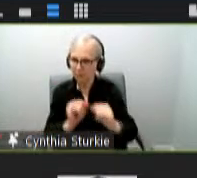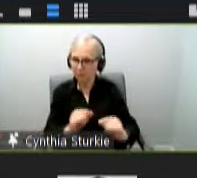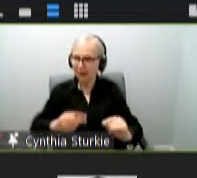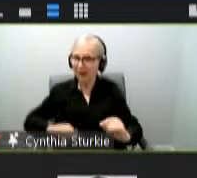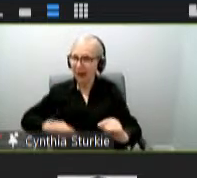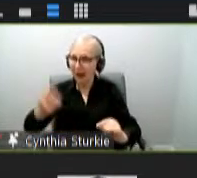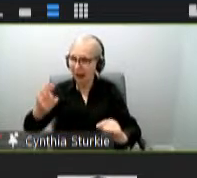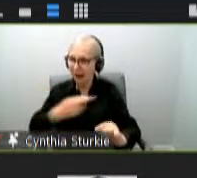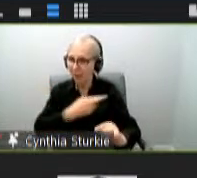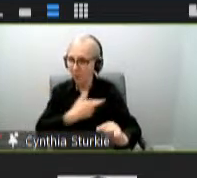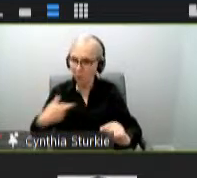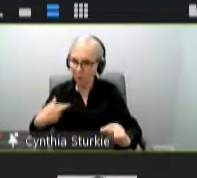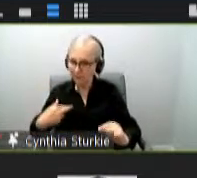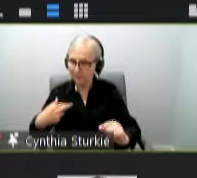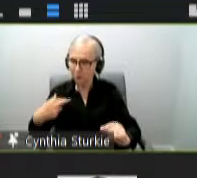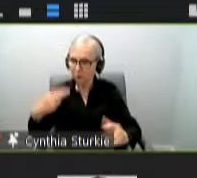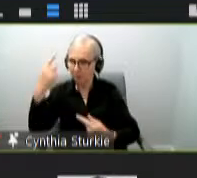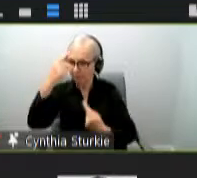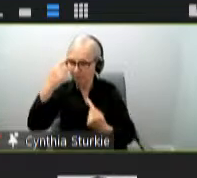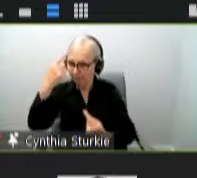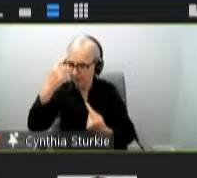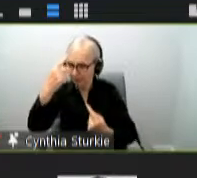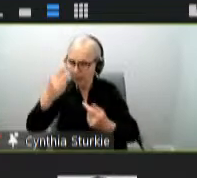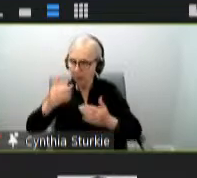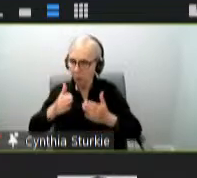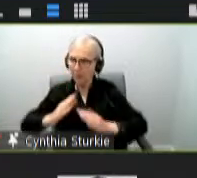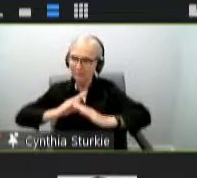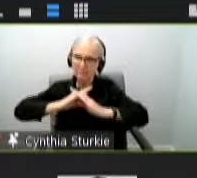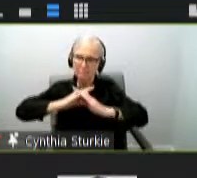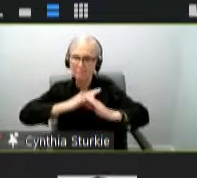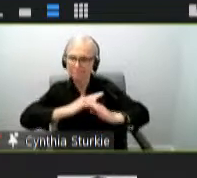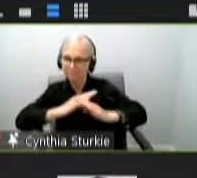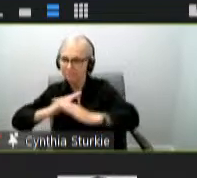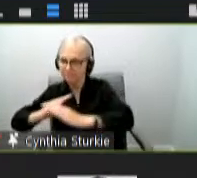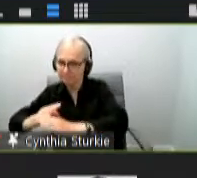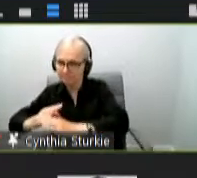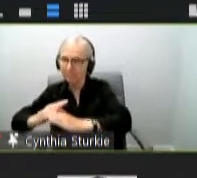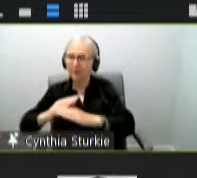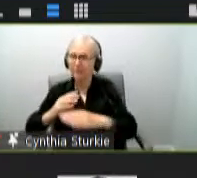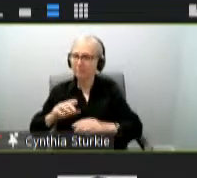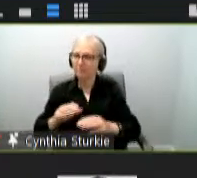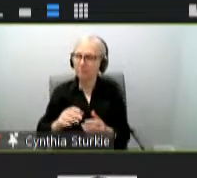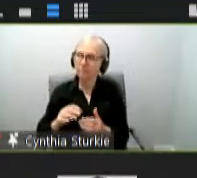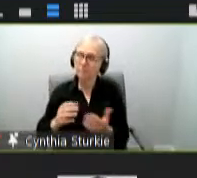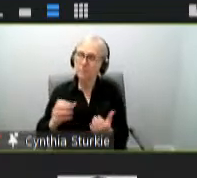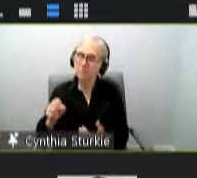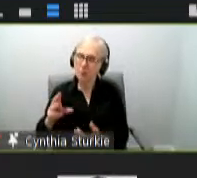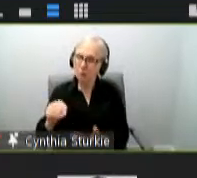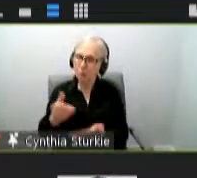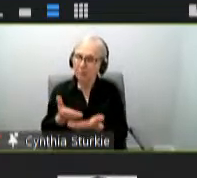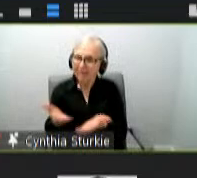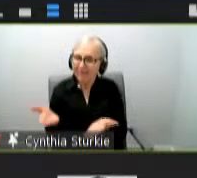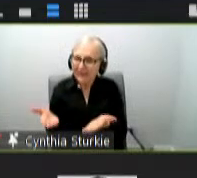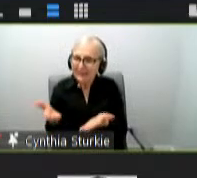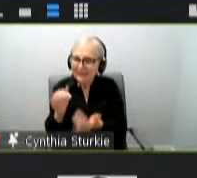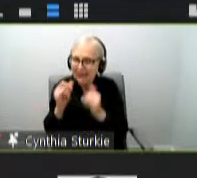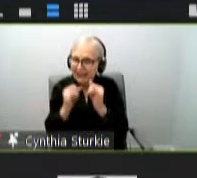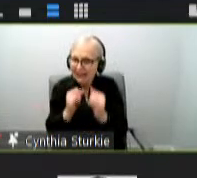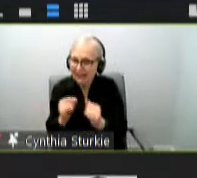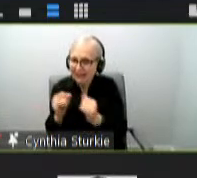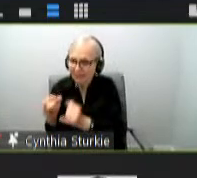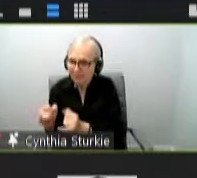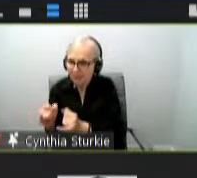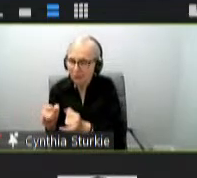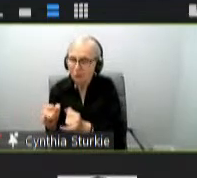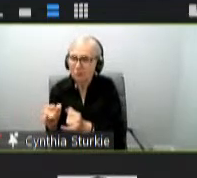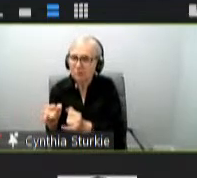risk to consider ways that they might be able to mitigate that risk for themselves. So things that individuals who are at higher risk or people who